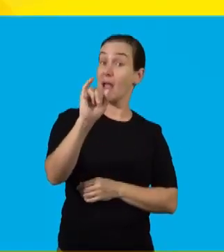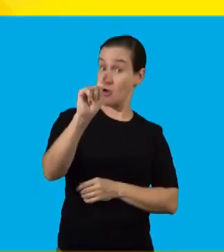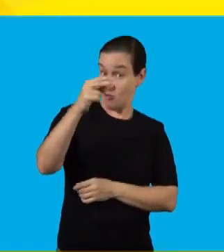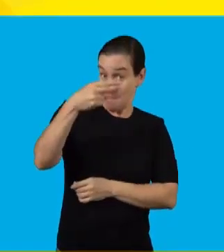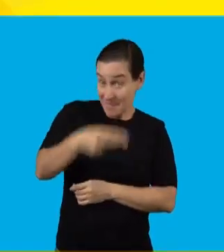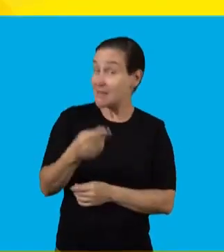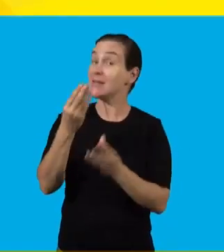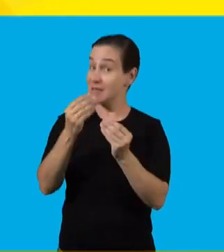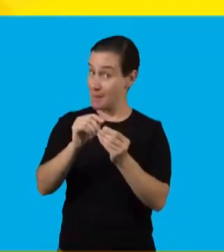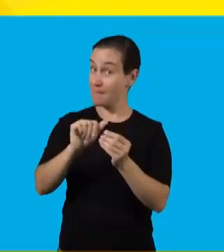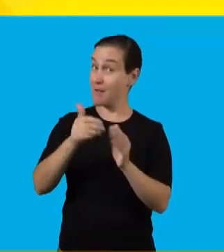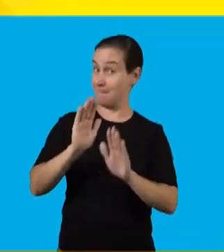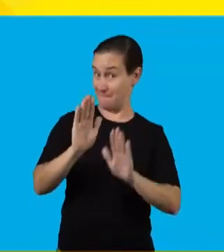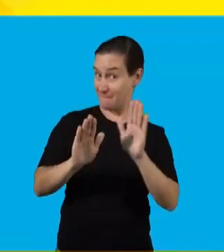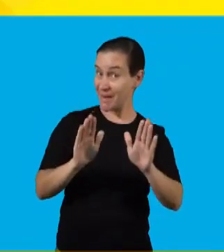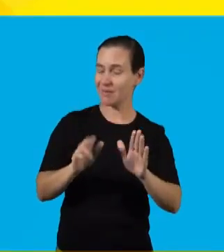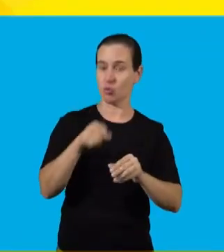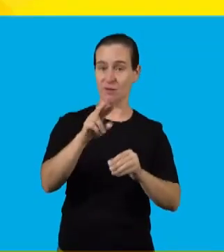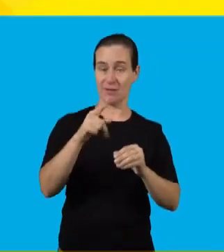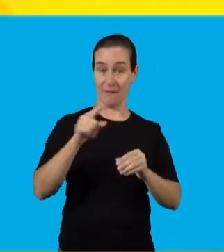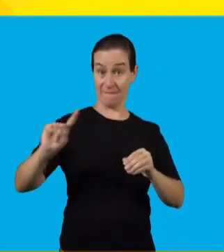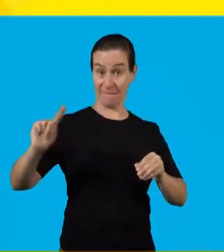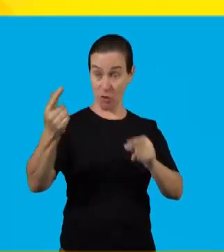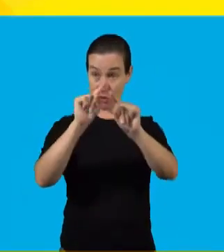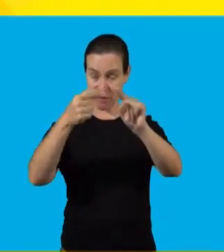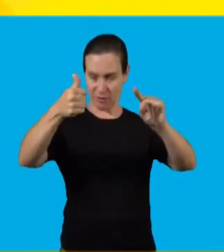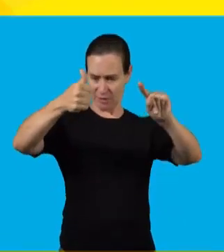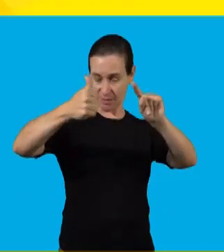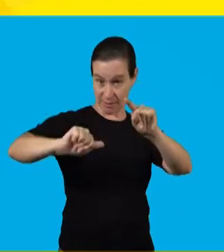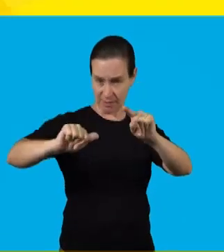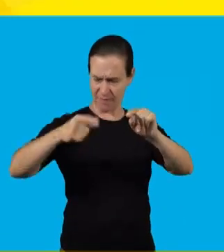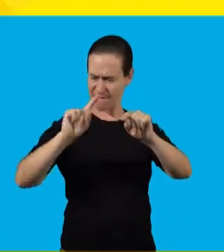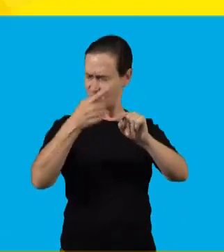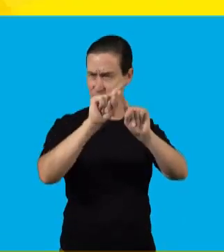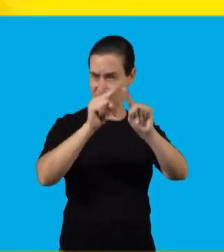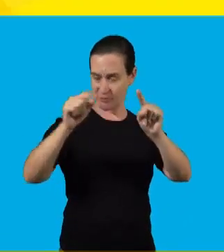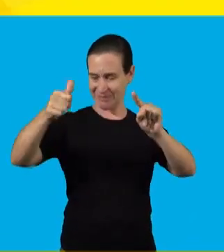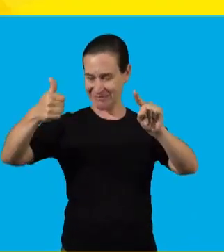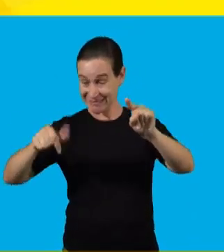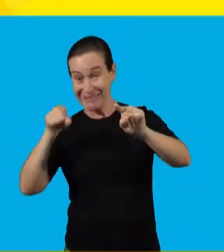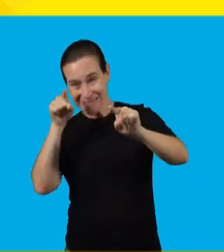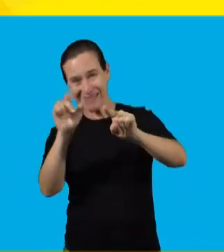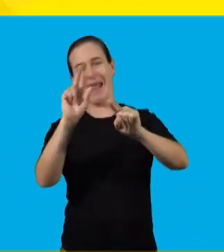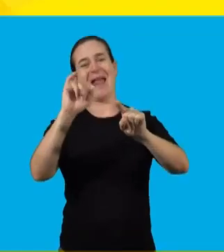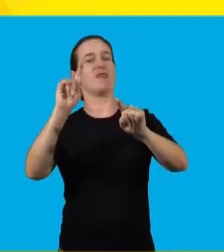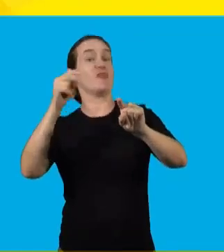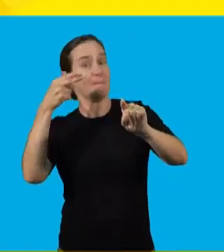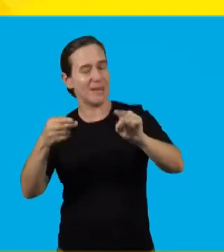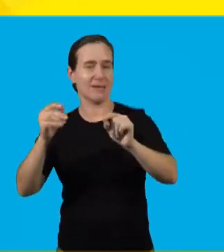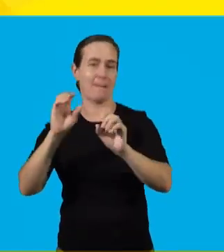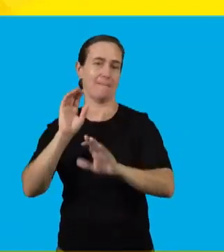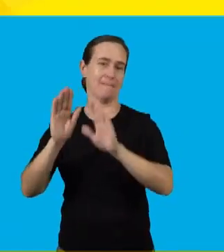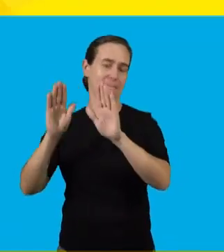arithmetic number pattern, and that is the pattern that is given by the first differences. So it is very important for us to read